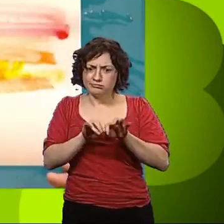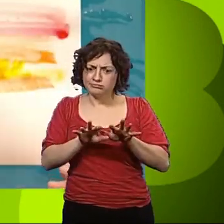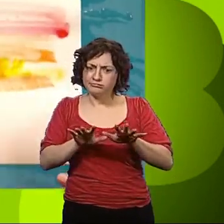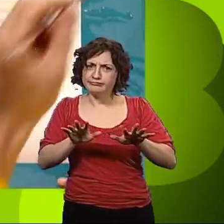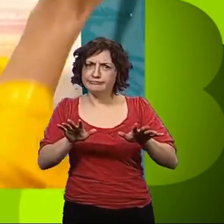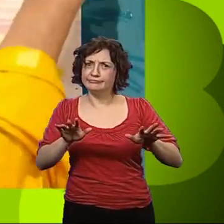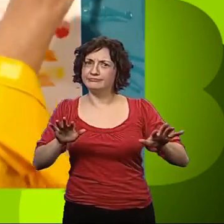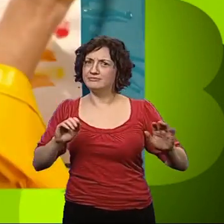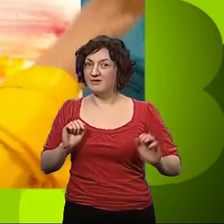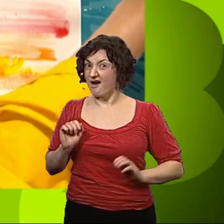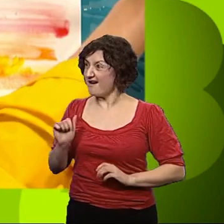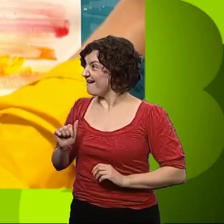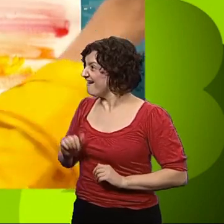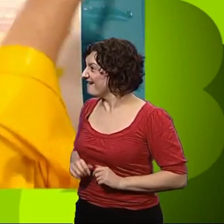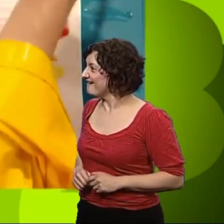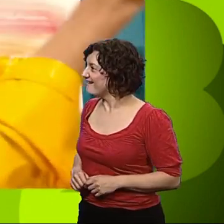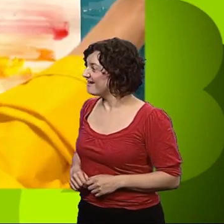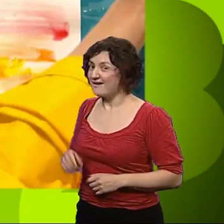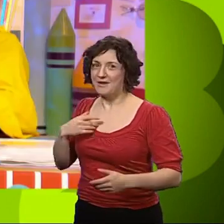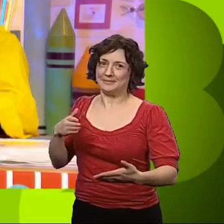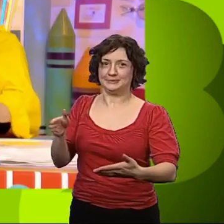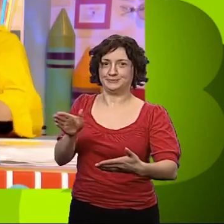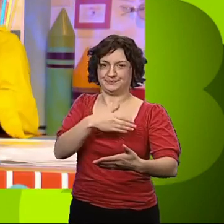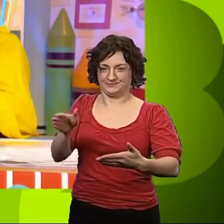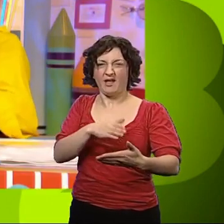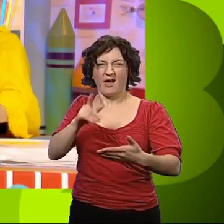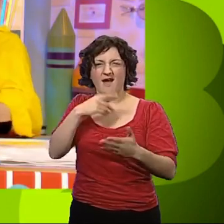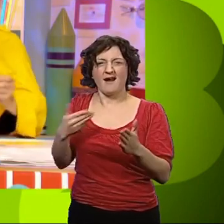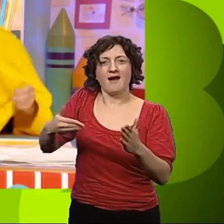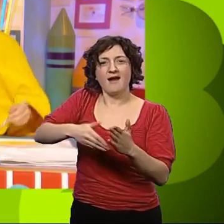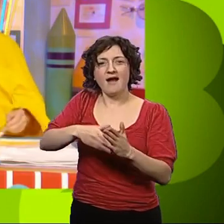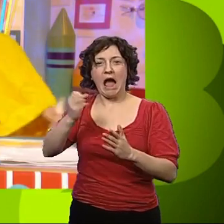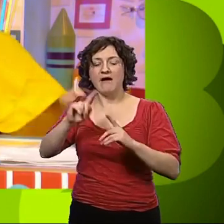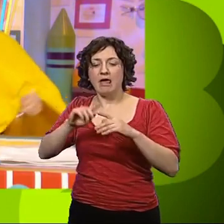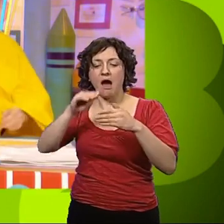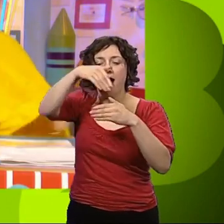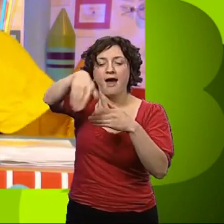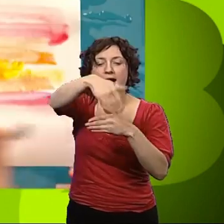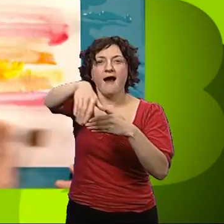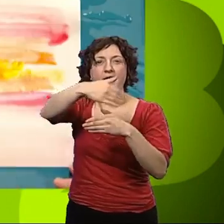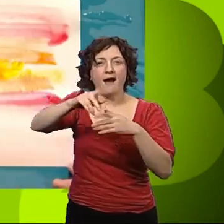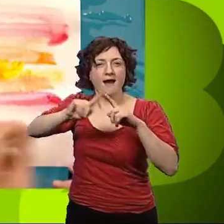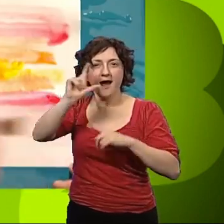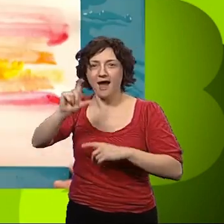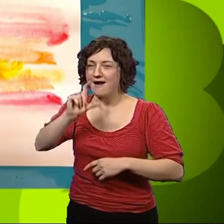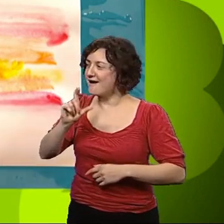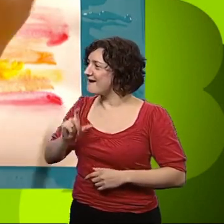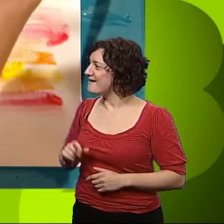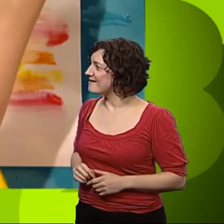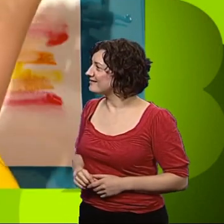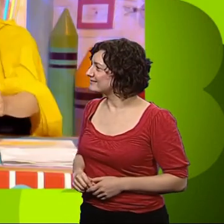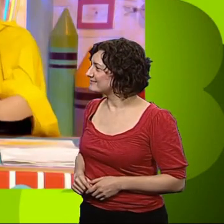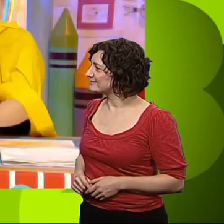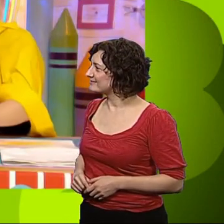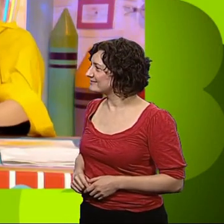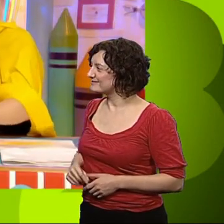yeah. So what I'm going to do is going to build up my background in all these colours. Look. Oh, that lovely, What about lovely, if lovely. I did it the other way on